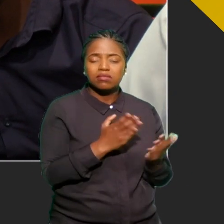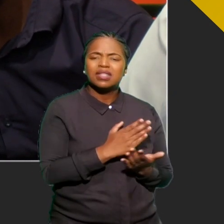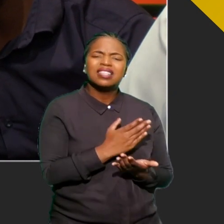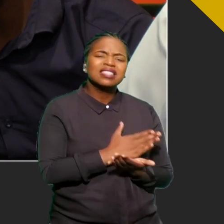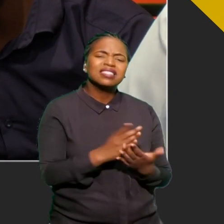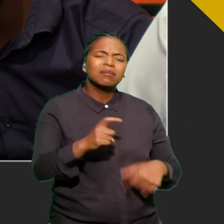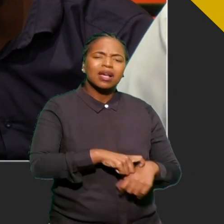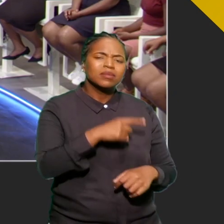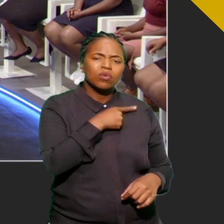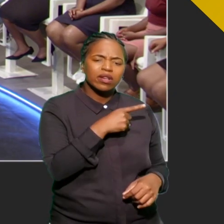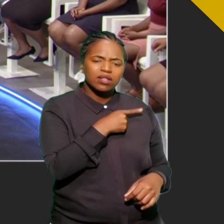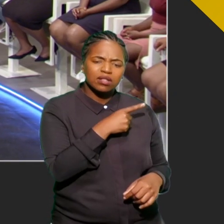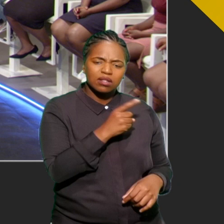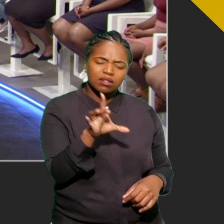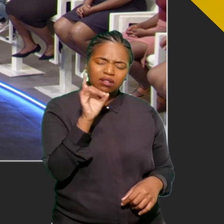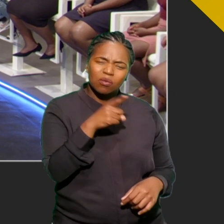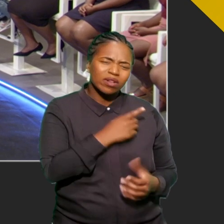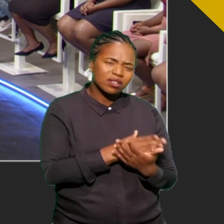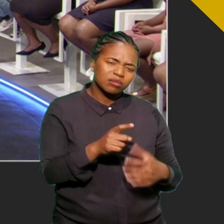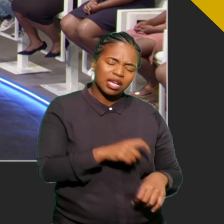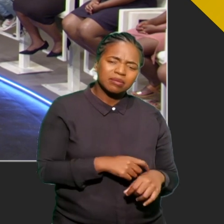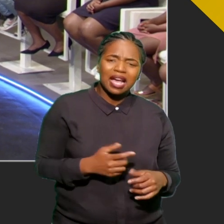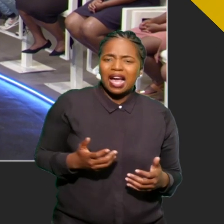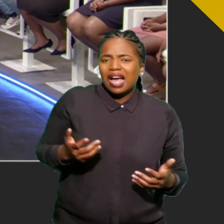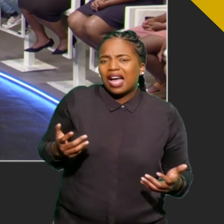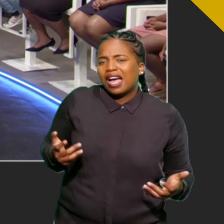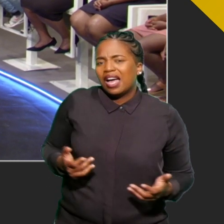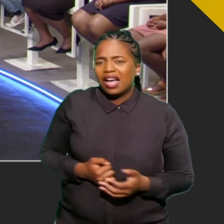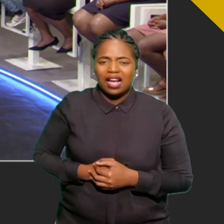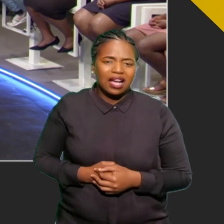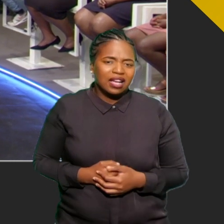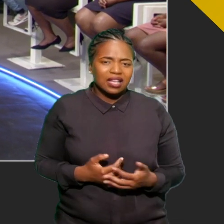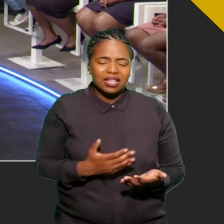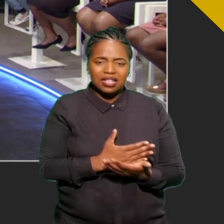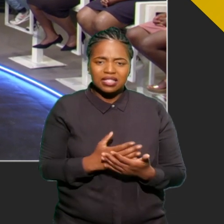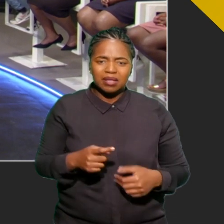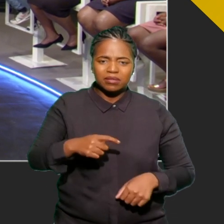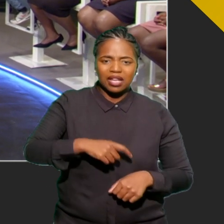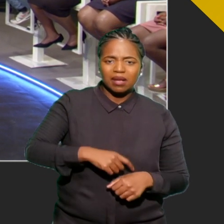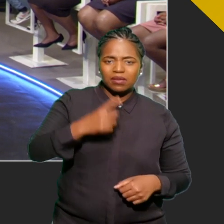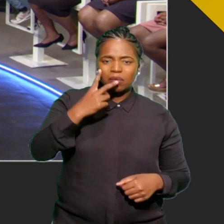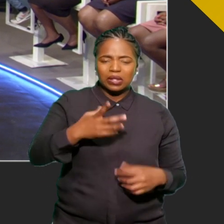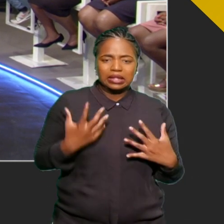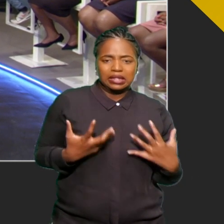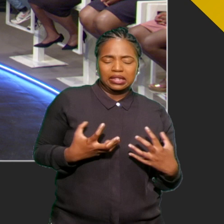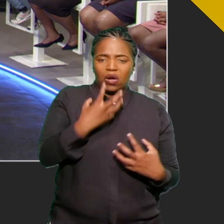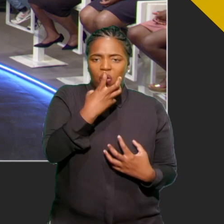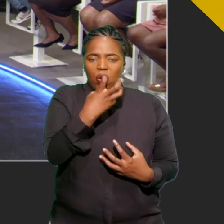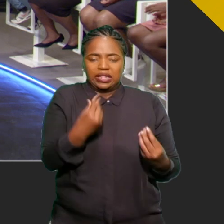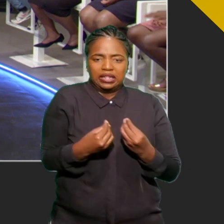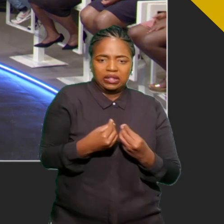Sometimes. Why is it a choice? Why is it a sometimes? Sometimes and tell a service, see, guess sometimes. So good,